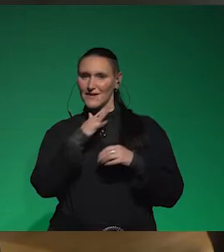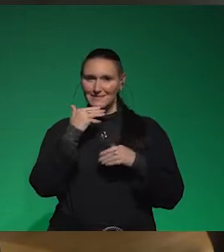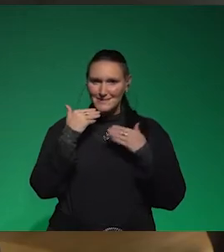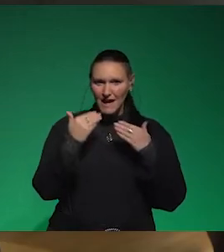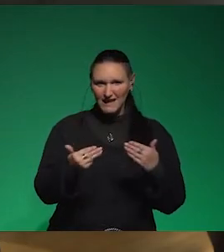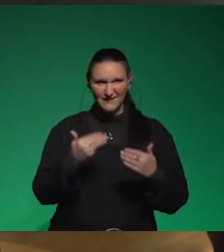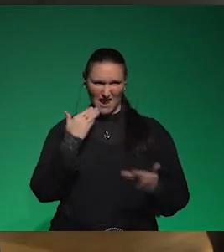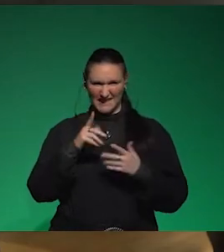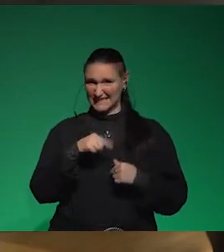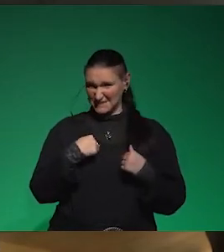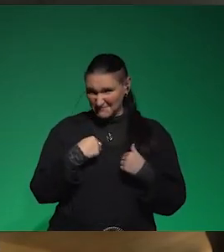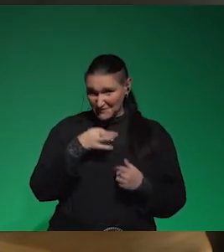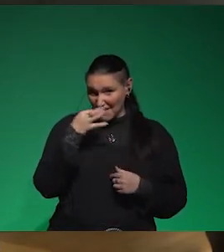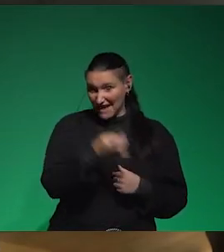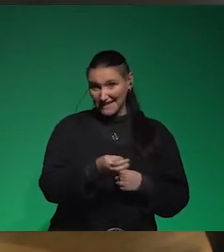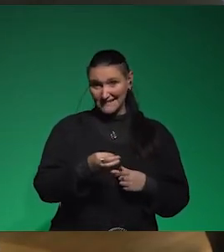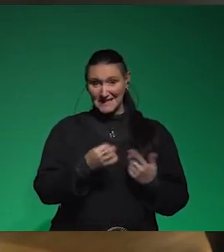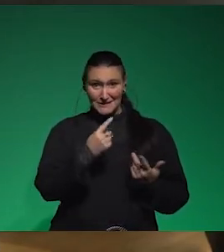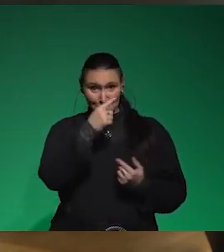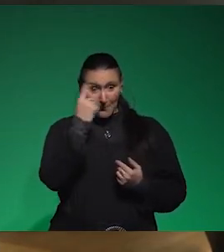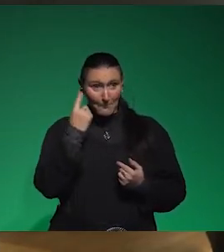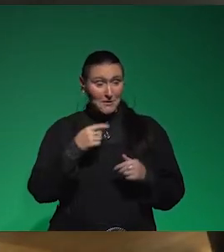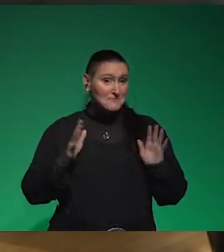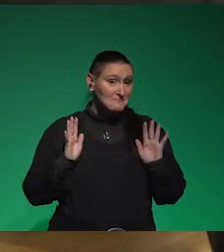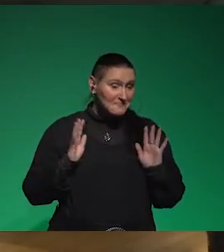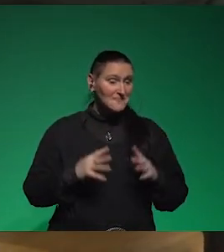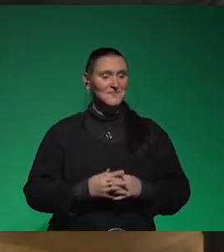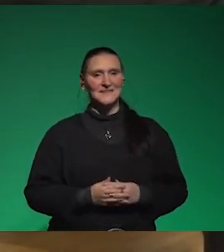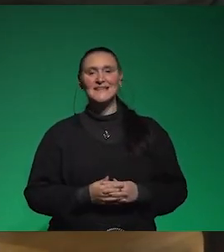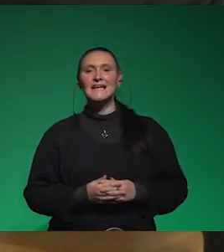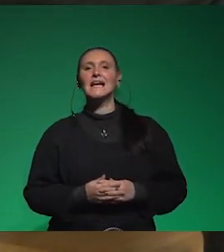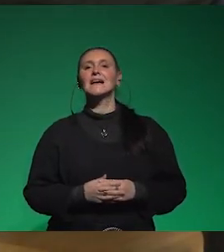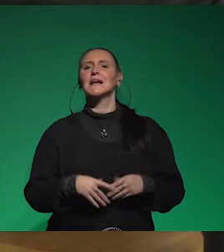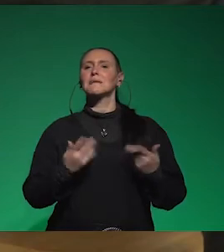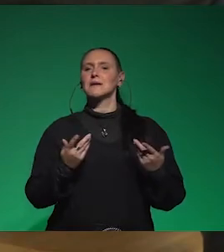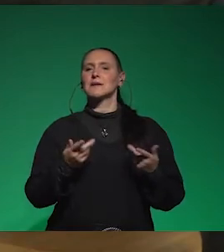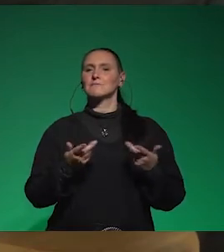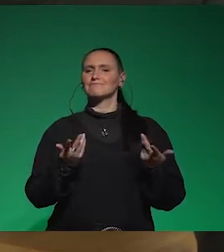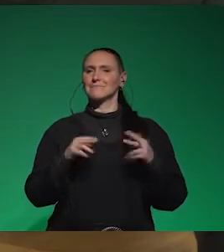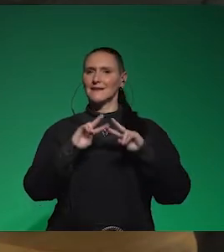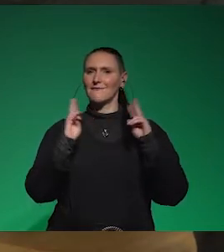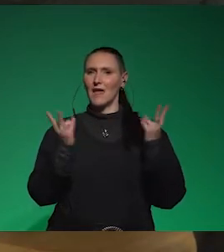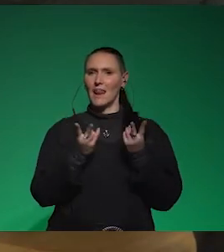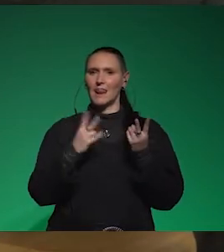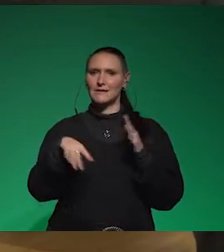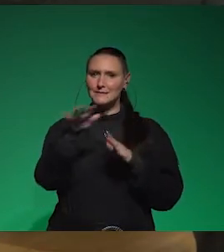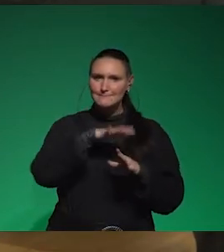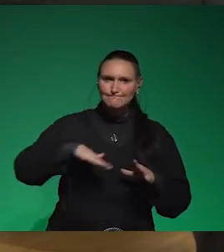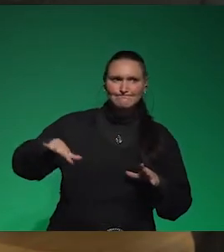planet severe intensification of, monocultural plantation. So why you picked Indonesia,